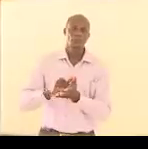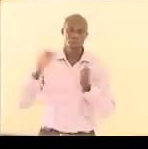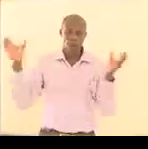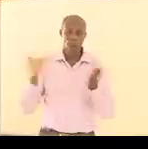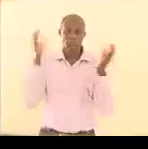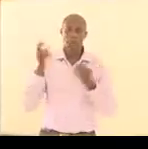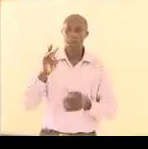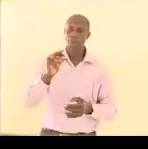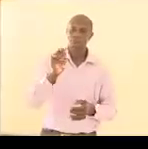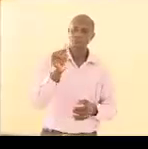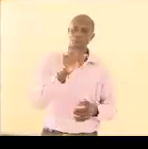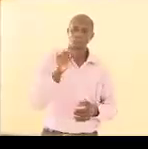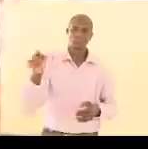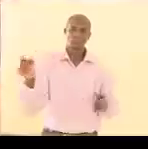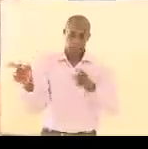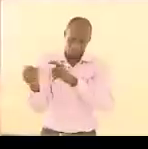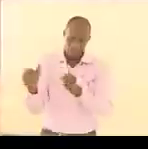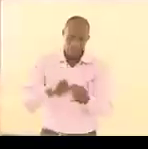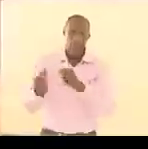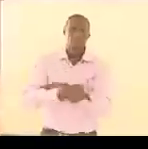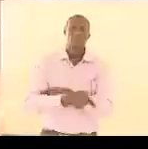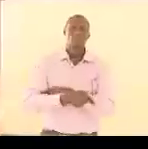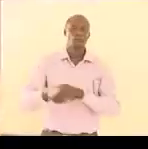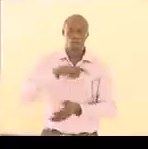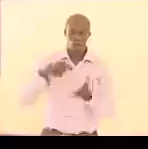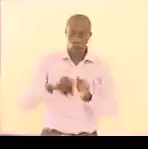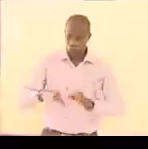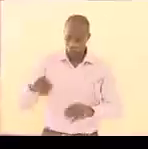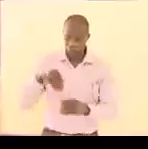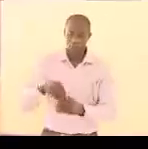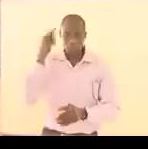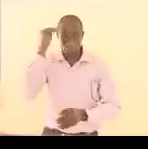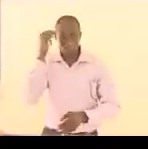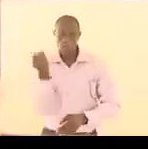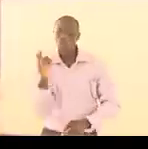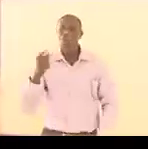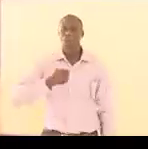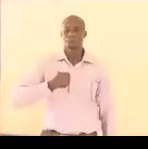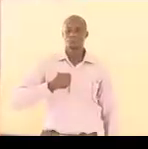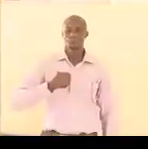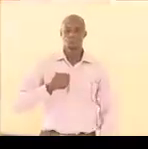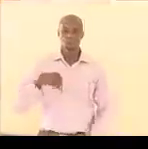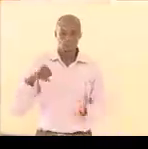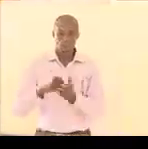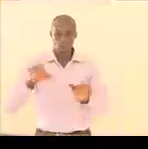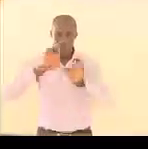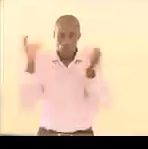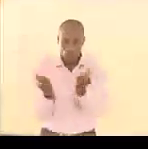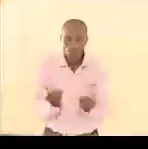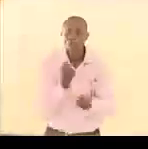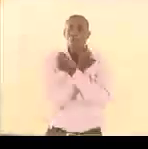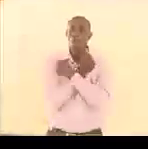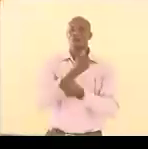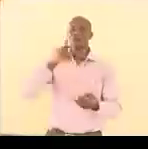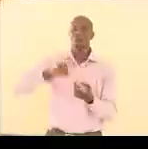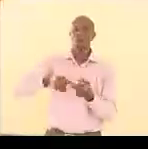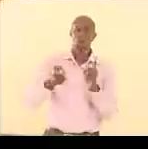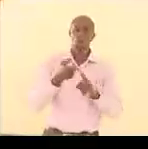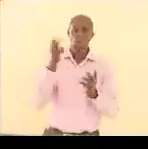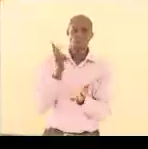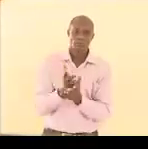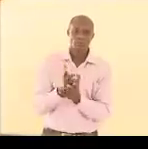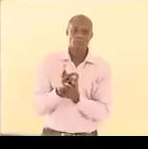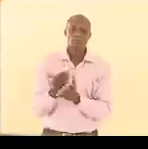day. Do this in memory of me. It was a community of love and